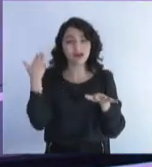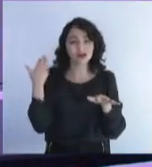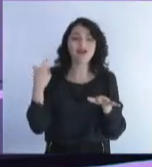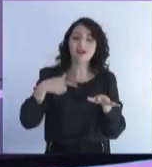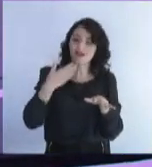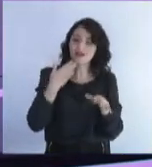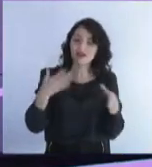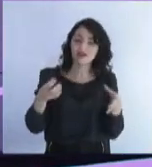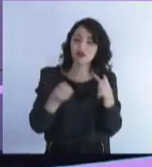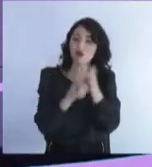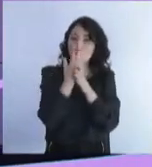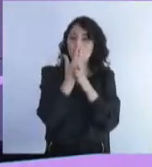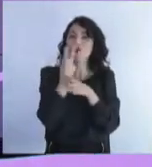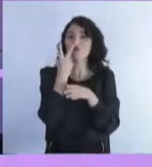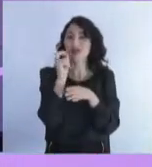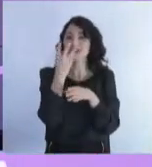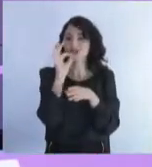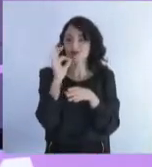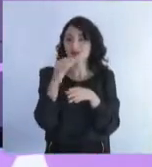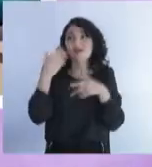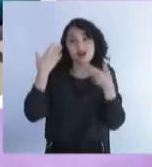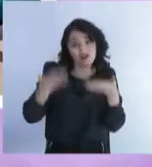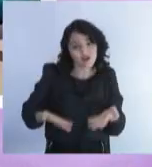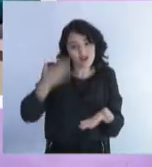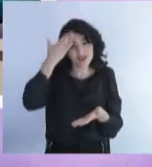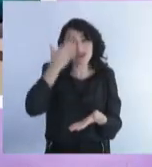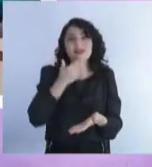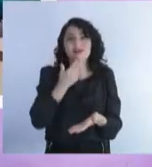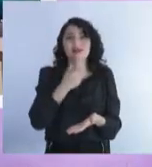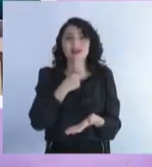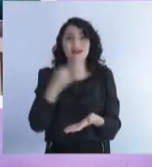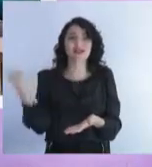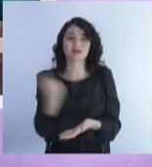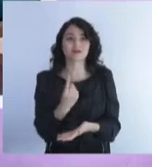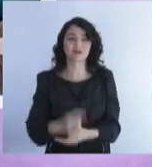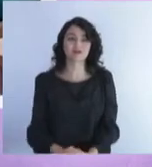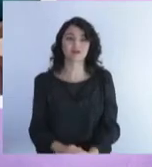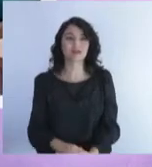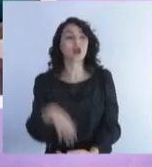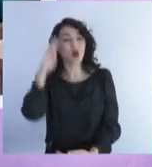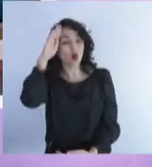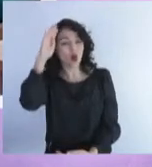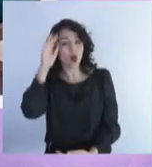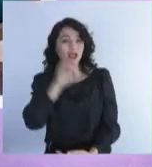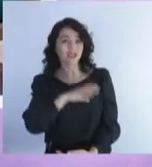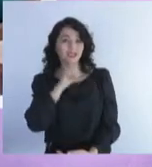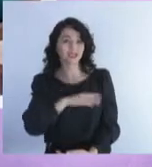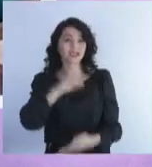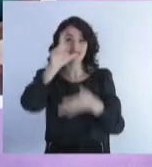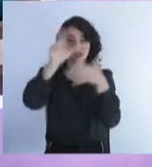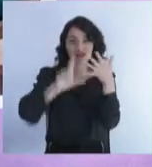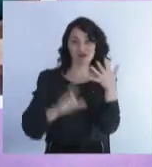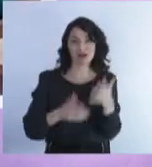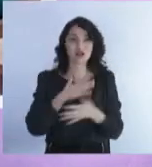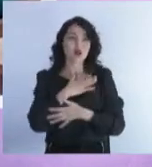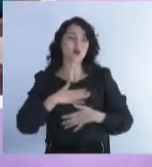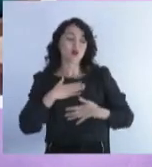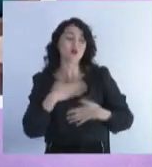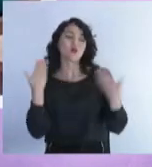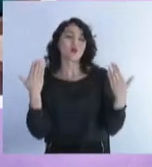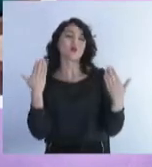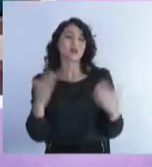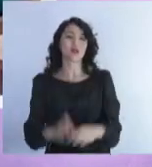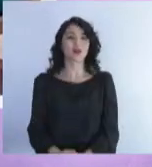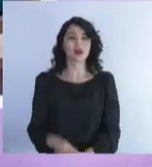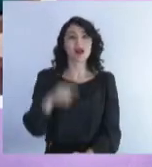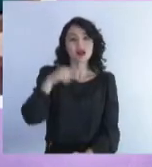también quiso estar presente. Hello, Chile and Latin America. It's a pleasure to greet you again. I'm